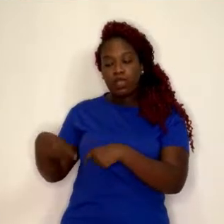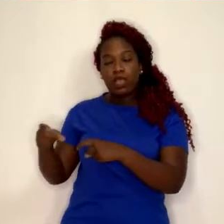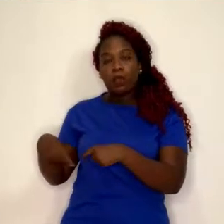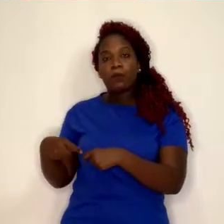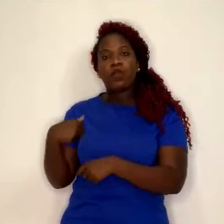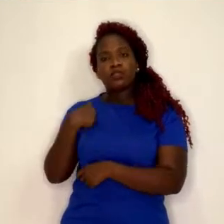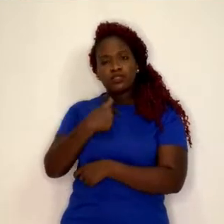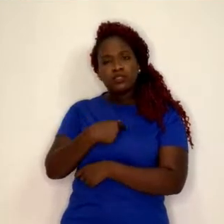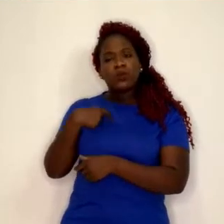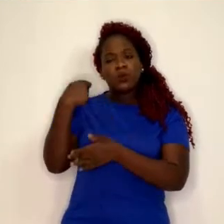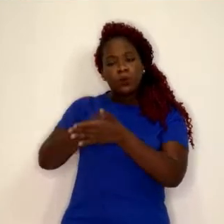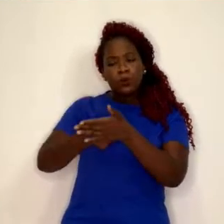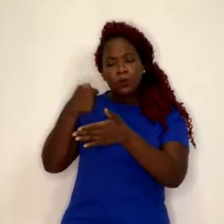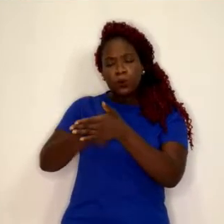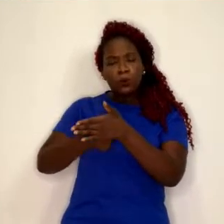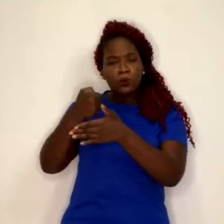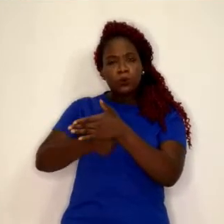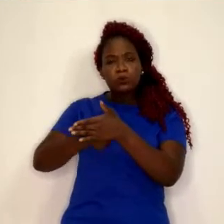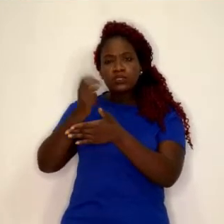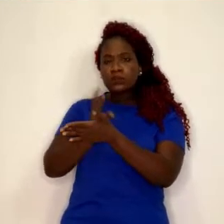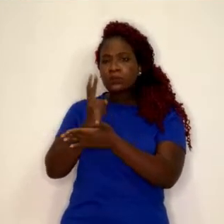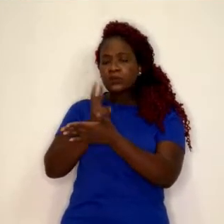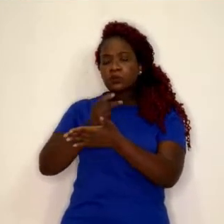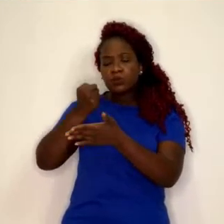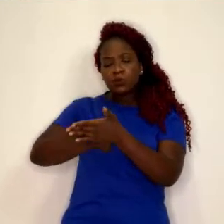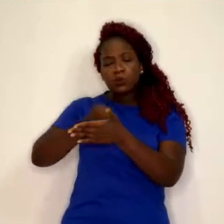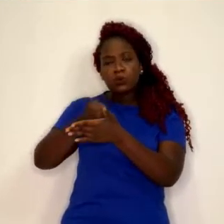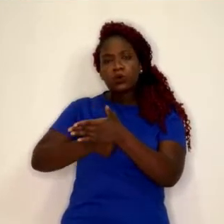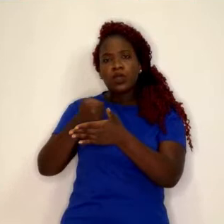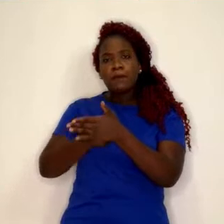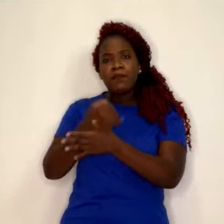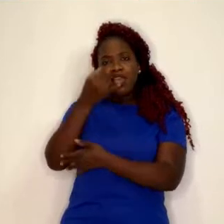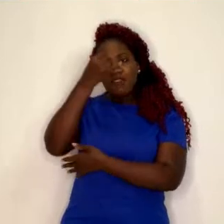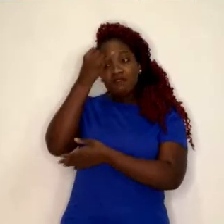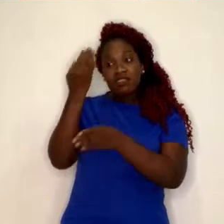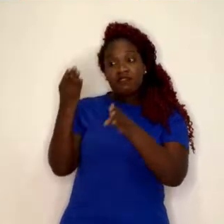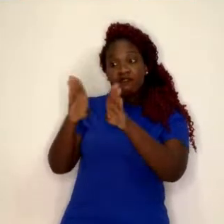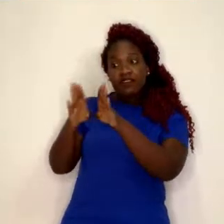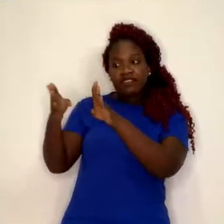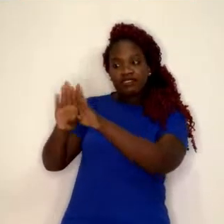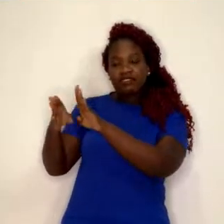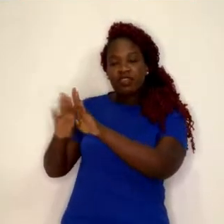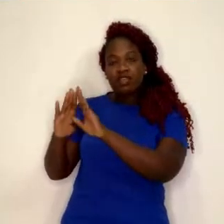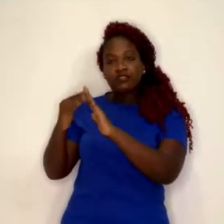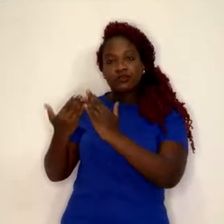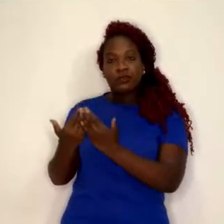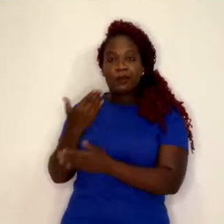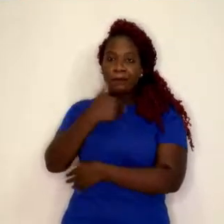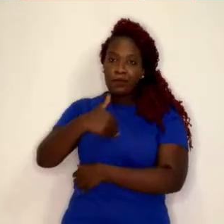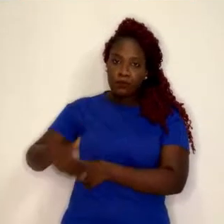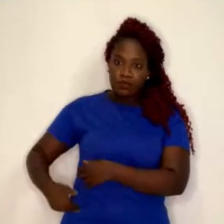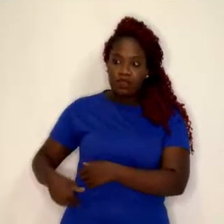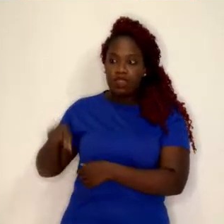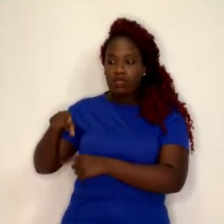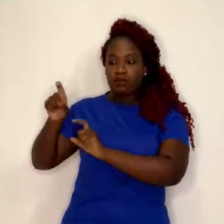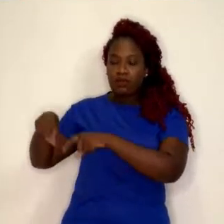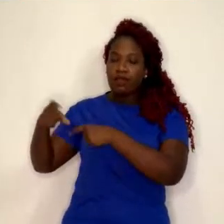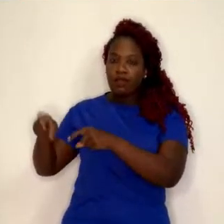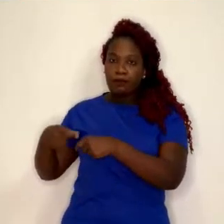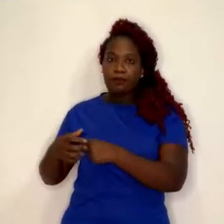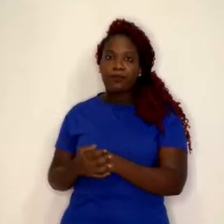the education in the countryside, we have been struggling against